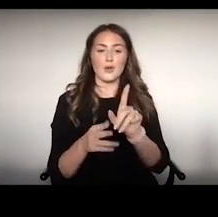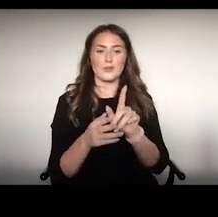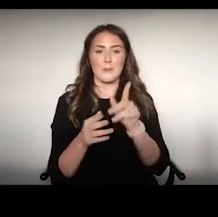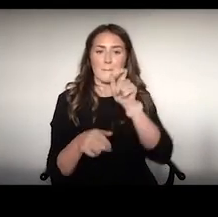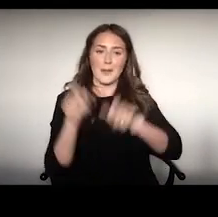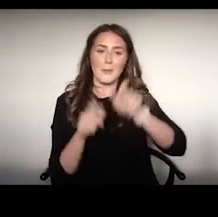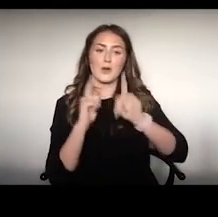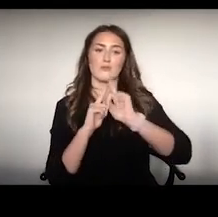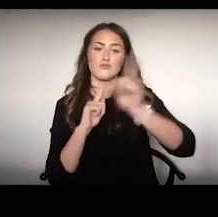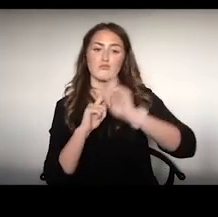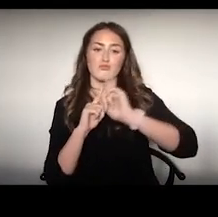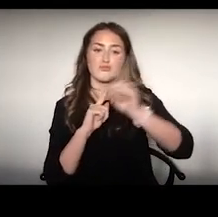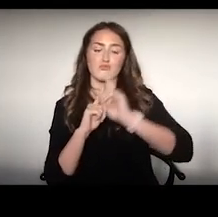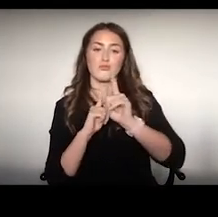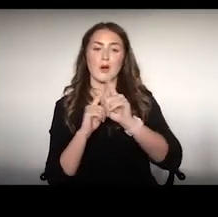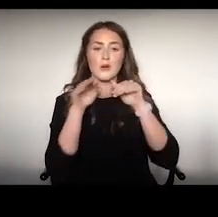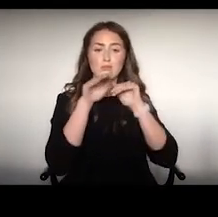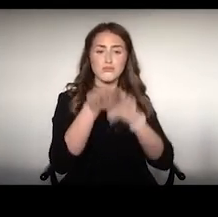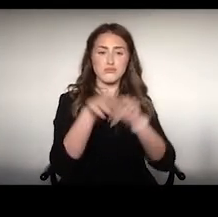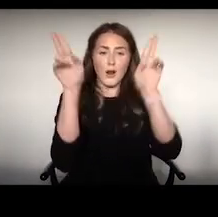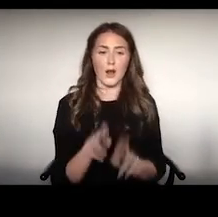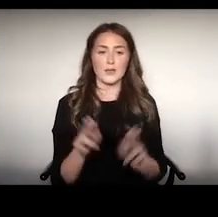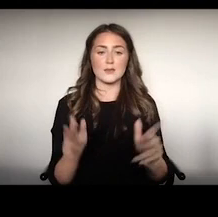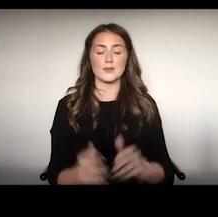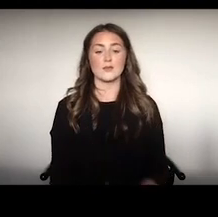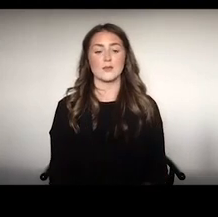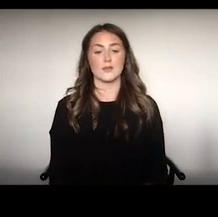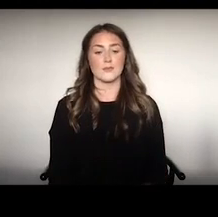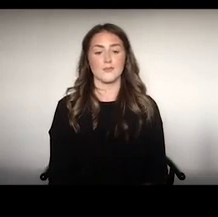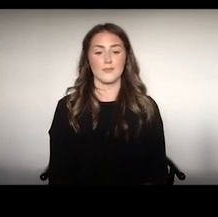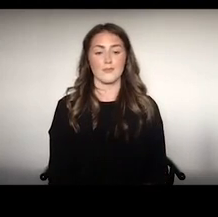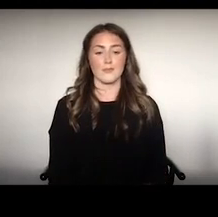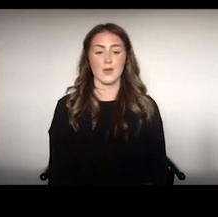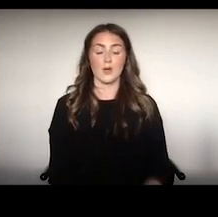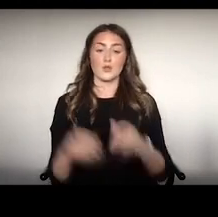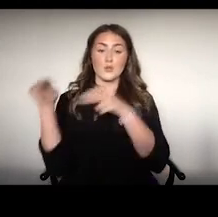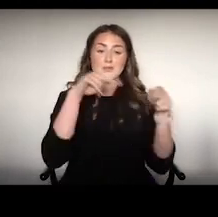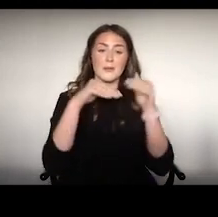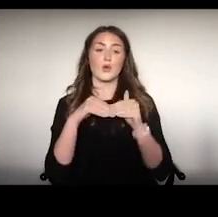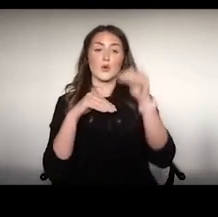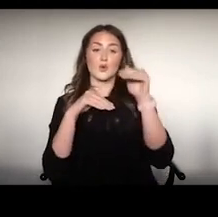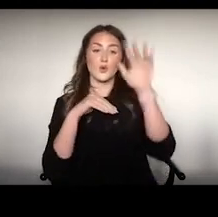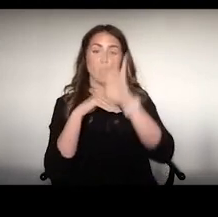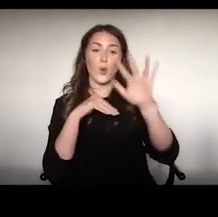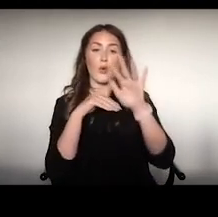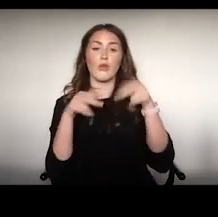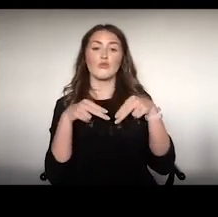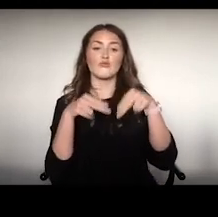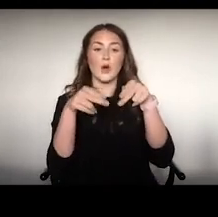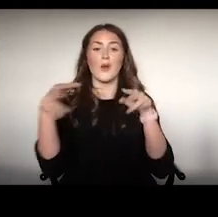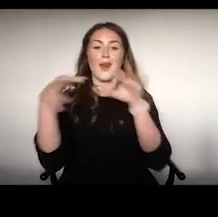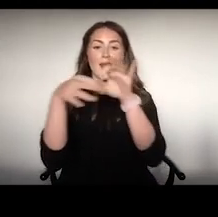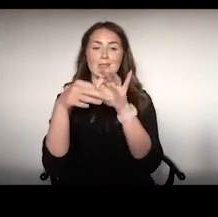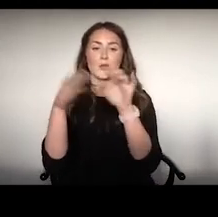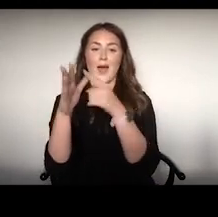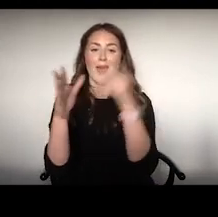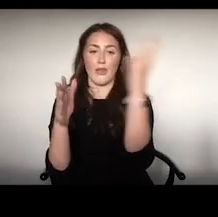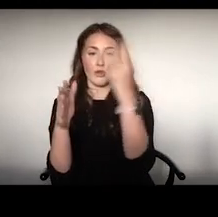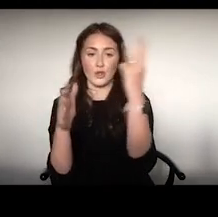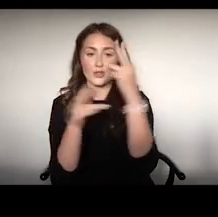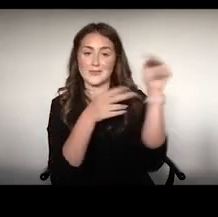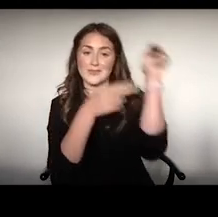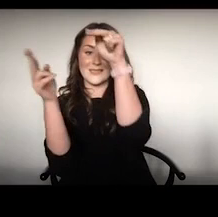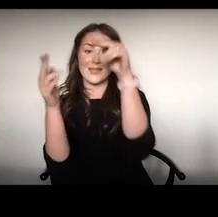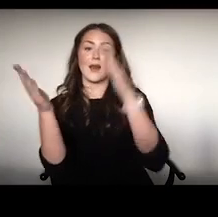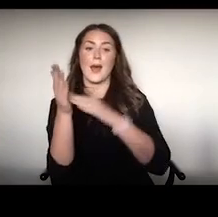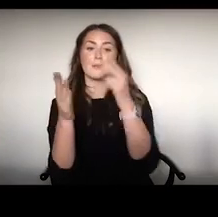national economies, while offering new connections, better journeys and fewer delays. On the north side of the River Thames, the